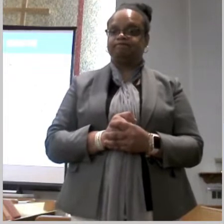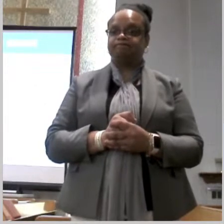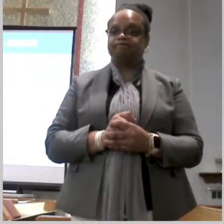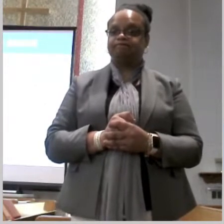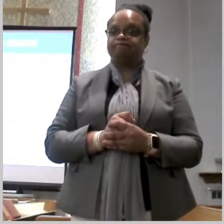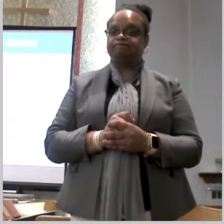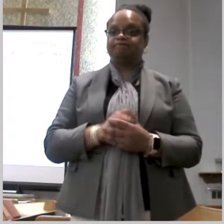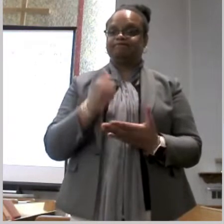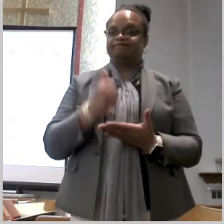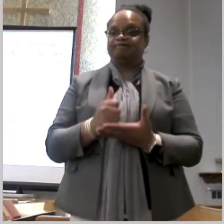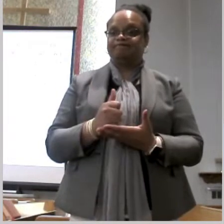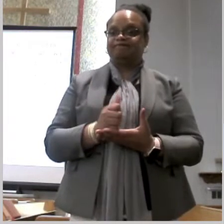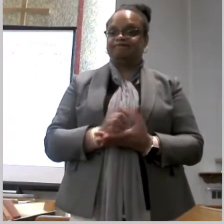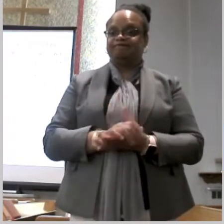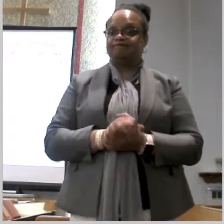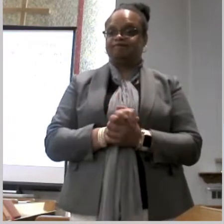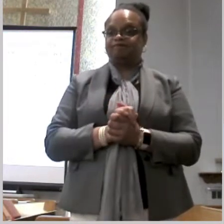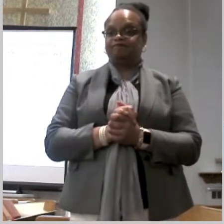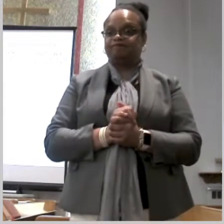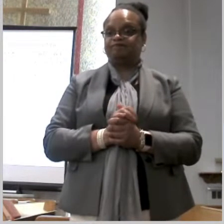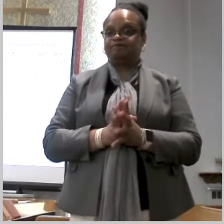arose. Amen.